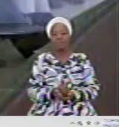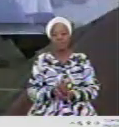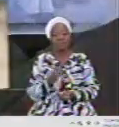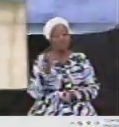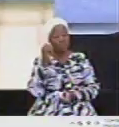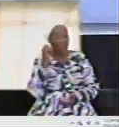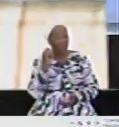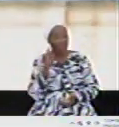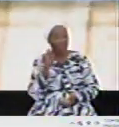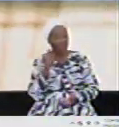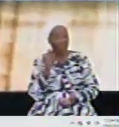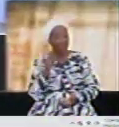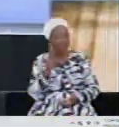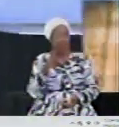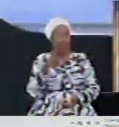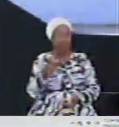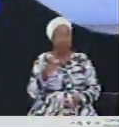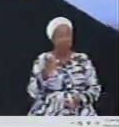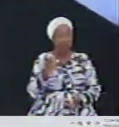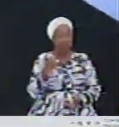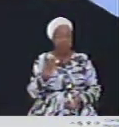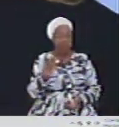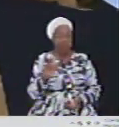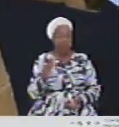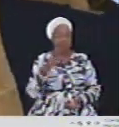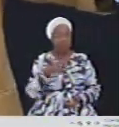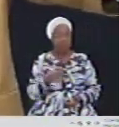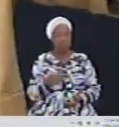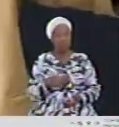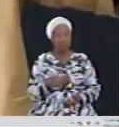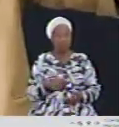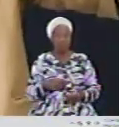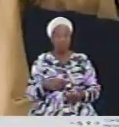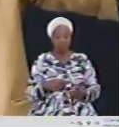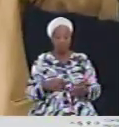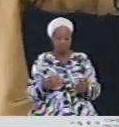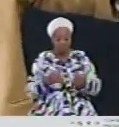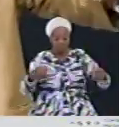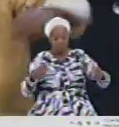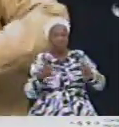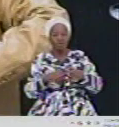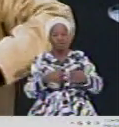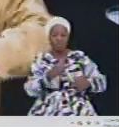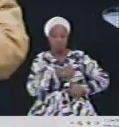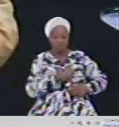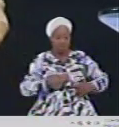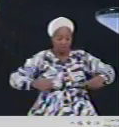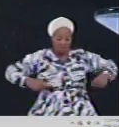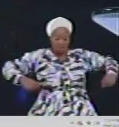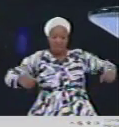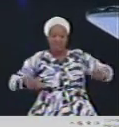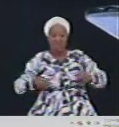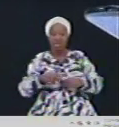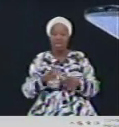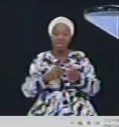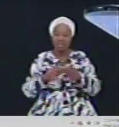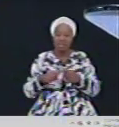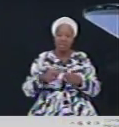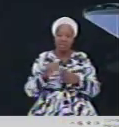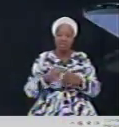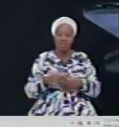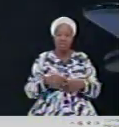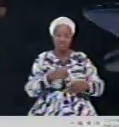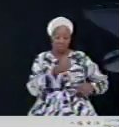Understand, Peter was chained to soldiers. Those soldiers were supposed to be watching